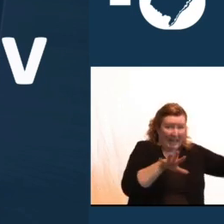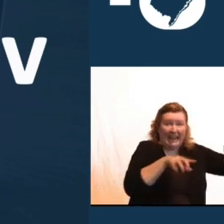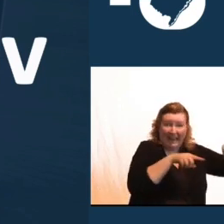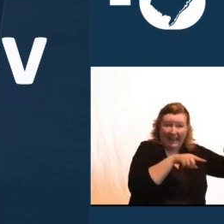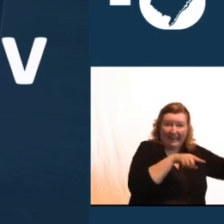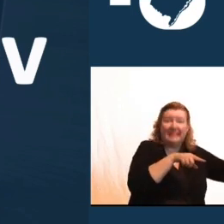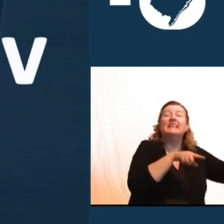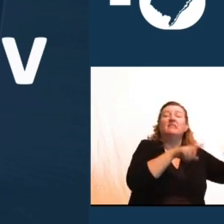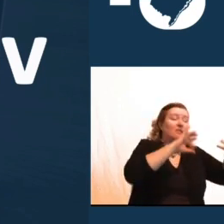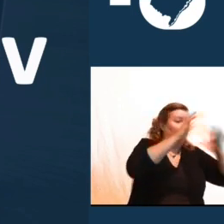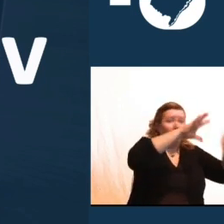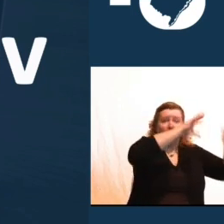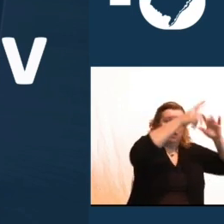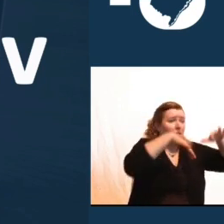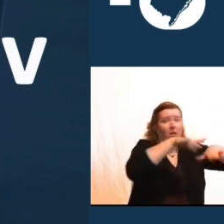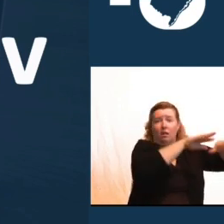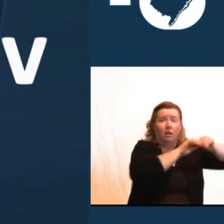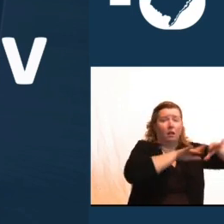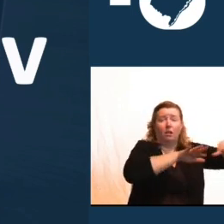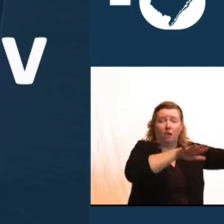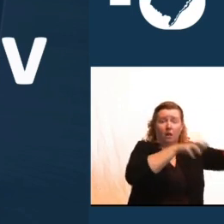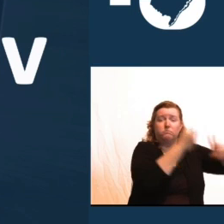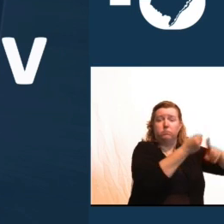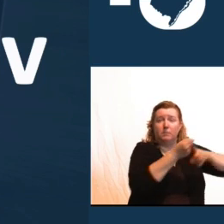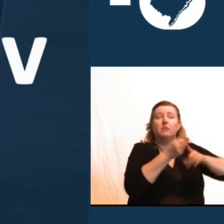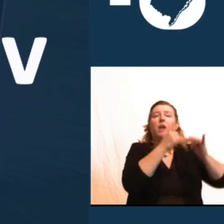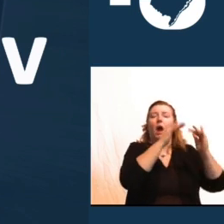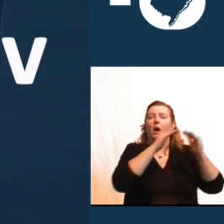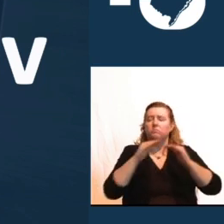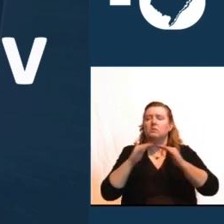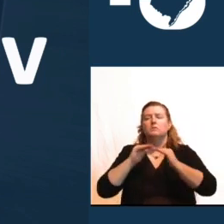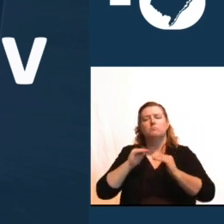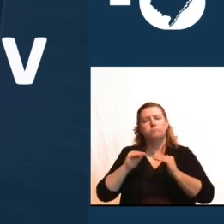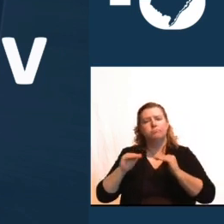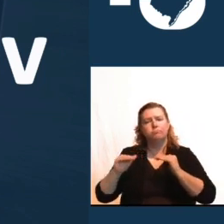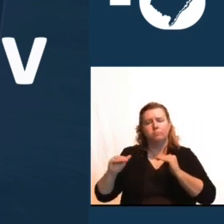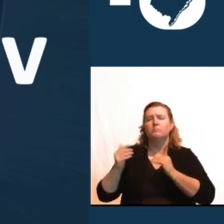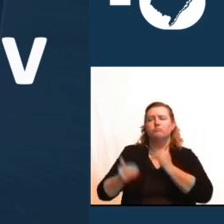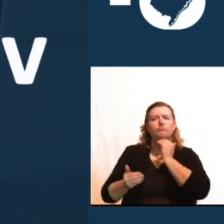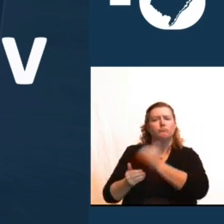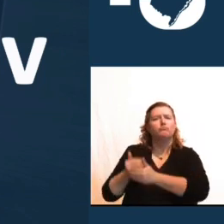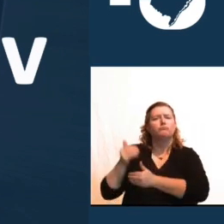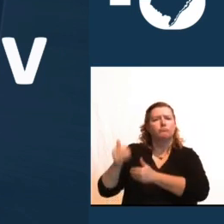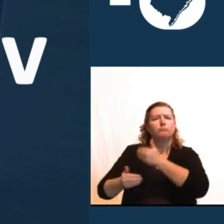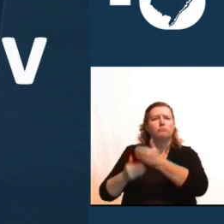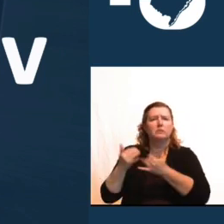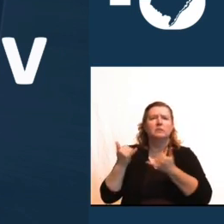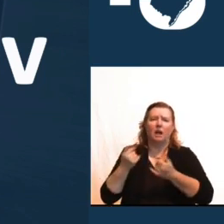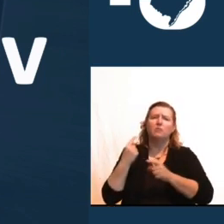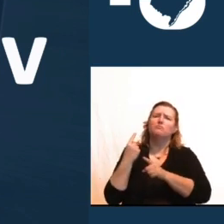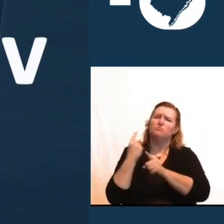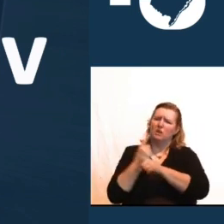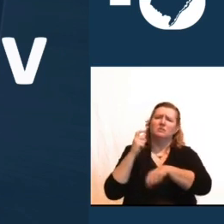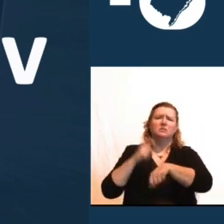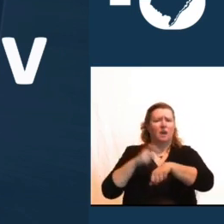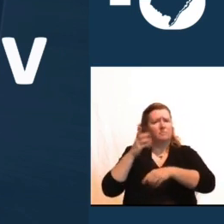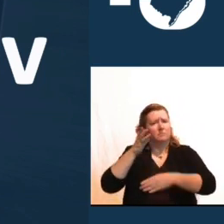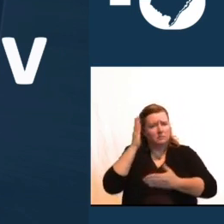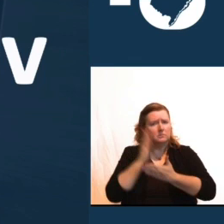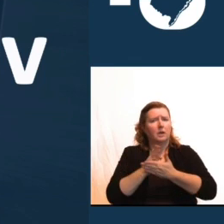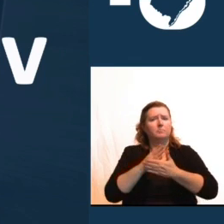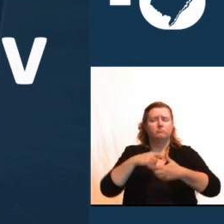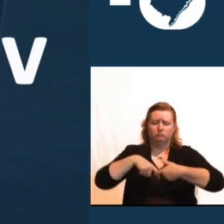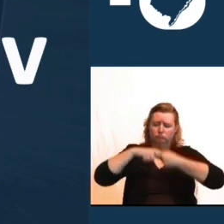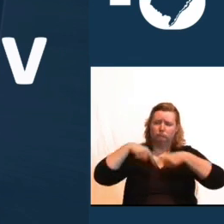time. We have asked so much of each and every New Jerseyan for the past 2 years. You have